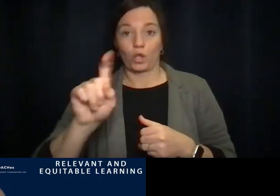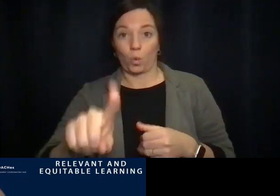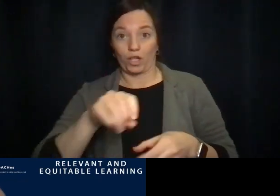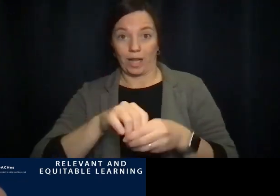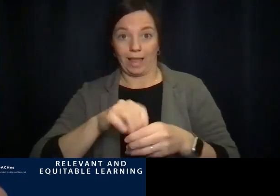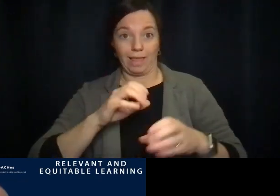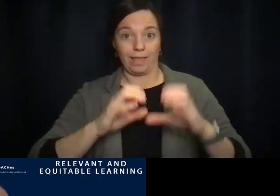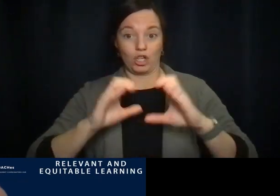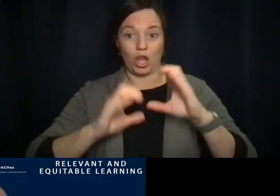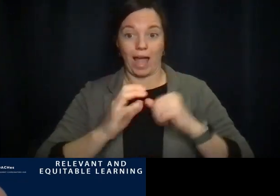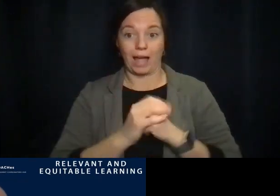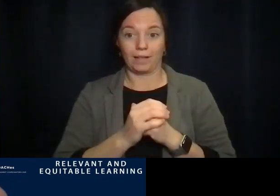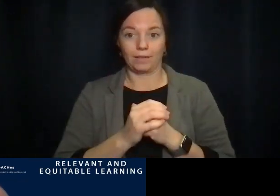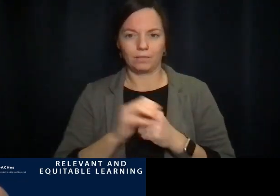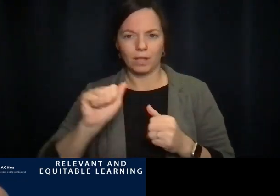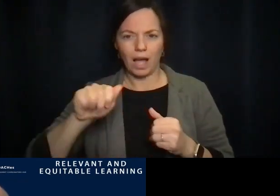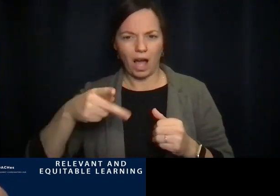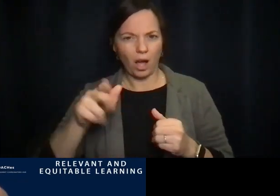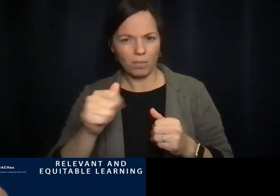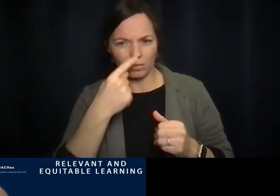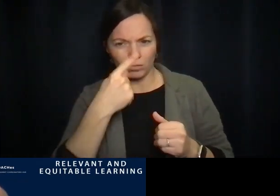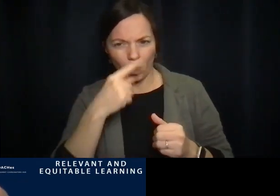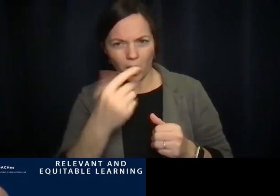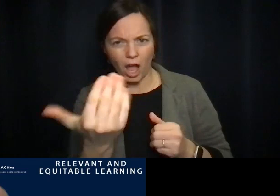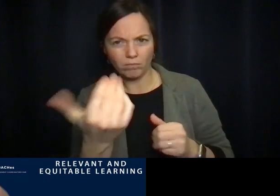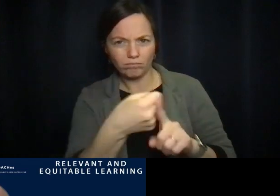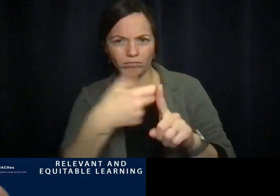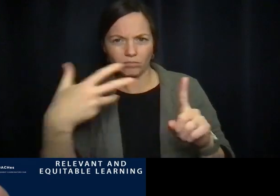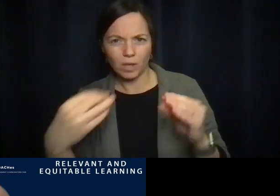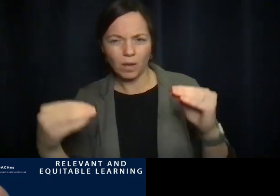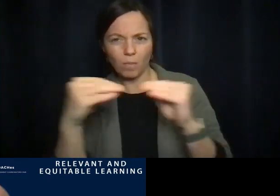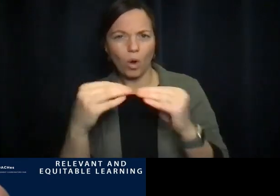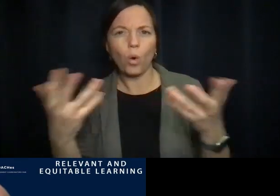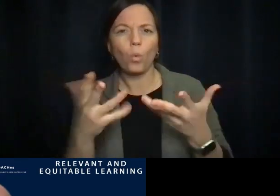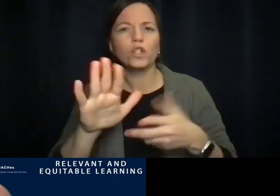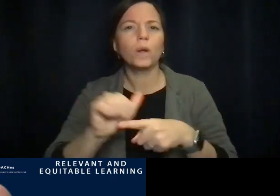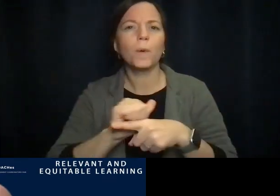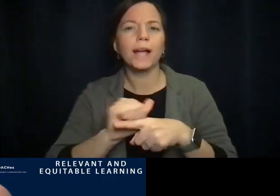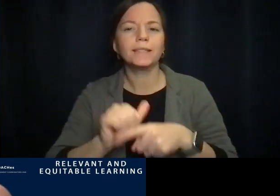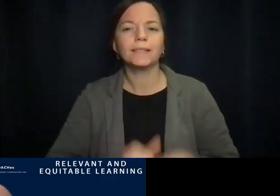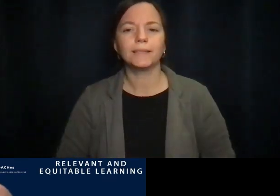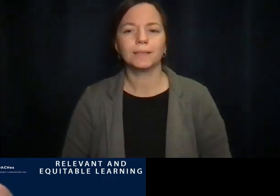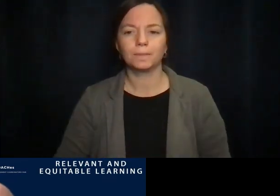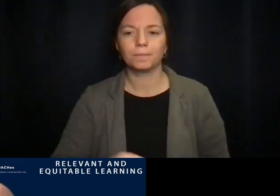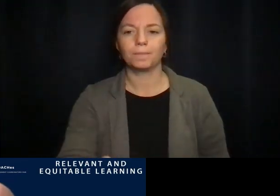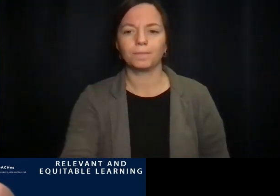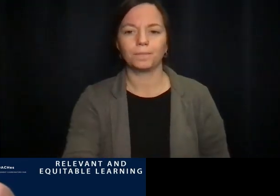chat. Alpa, would you mind elaborating on this a little bit? What is your practice?